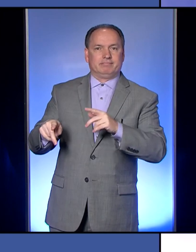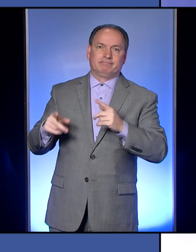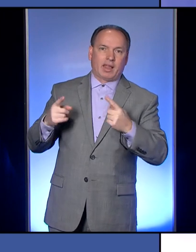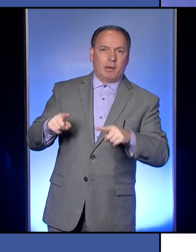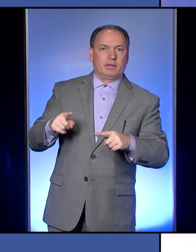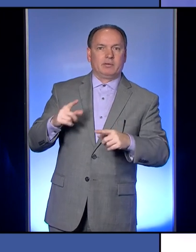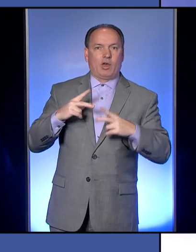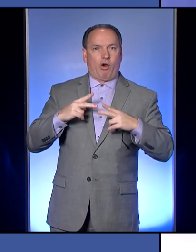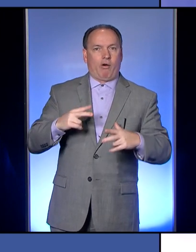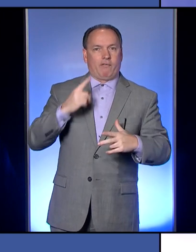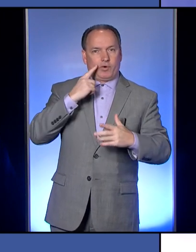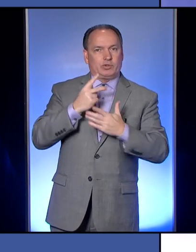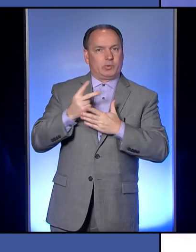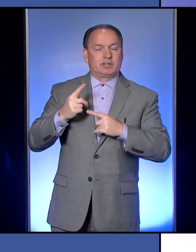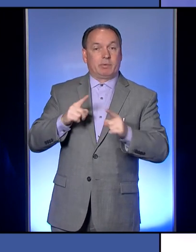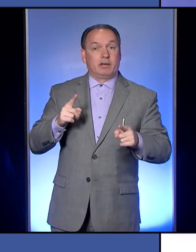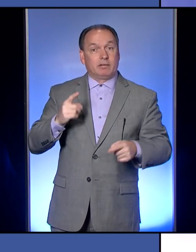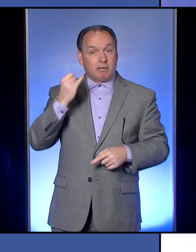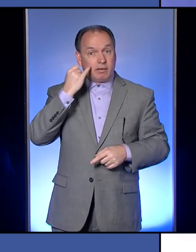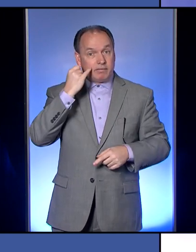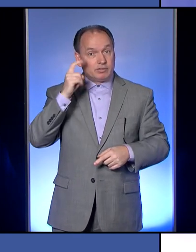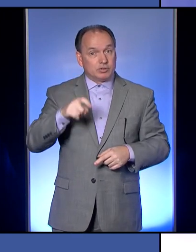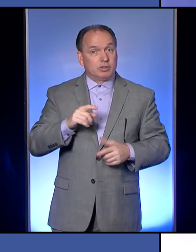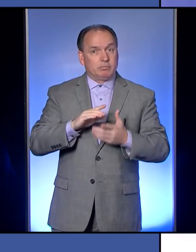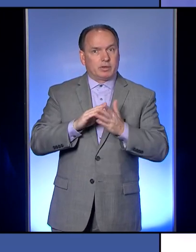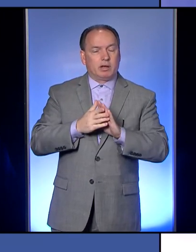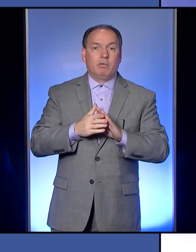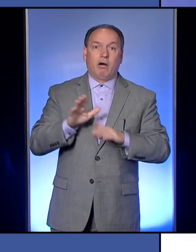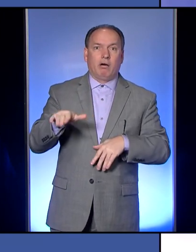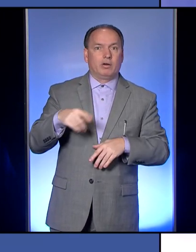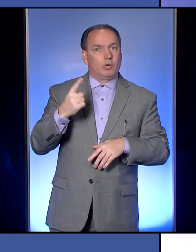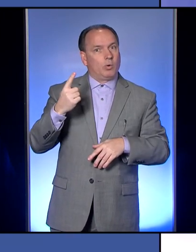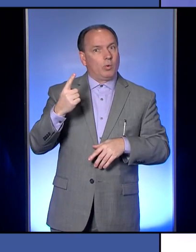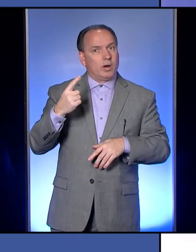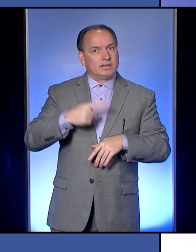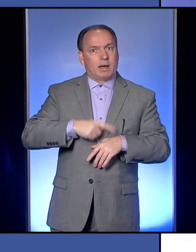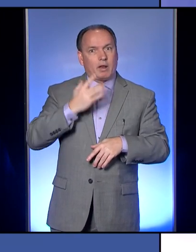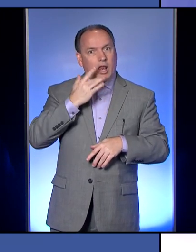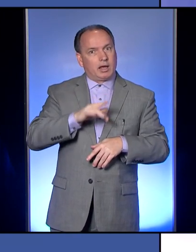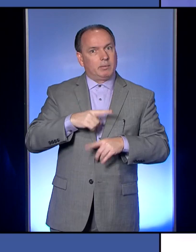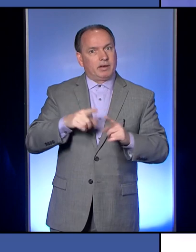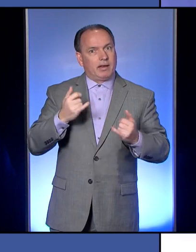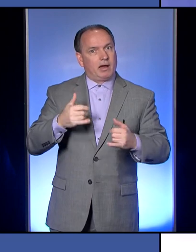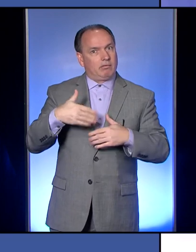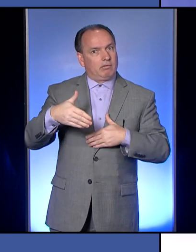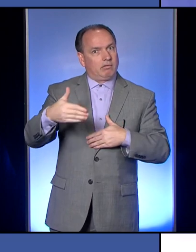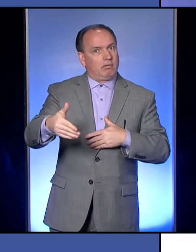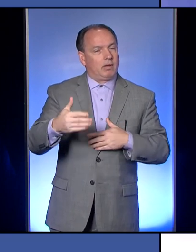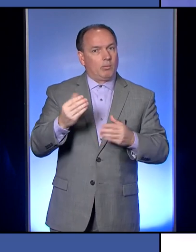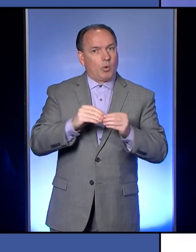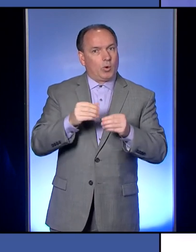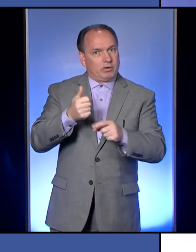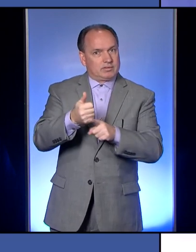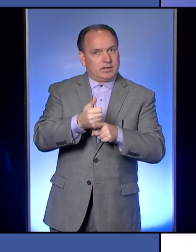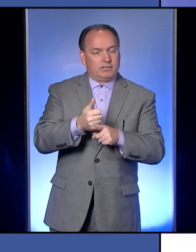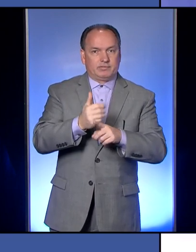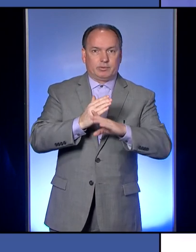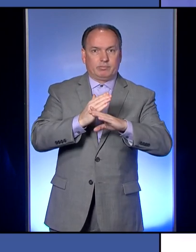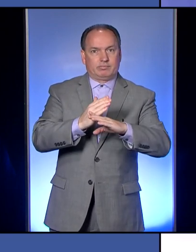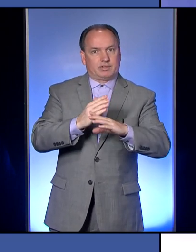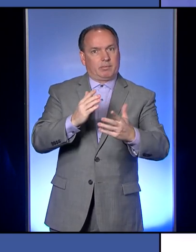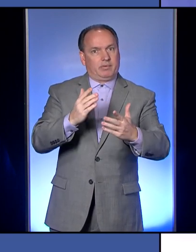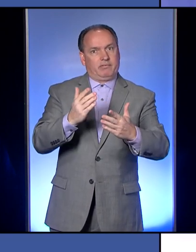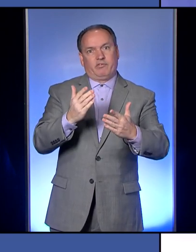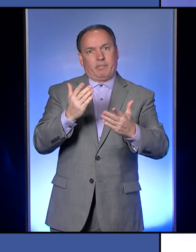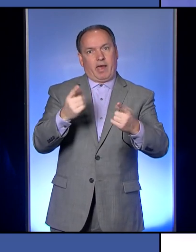last 2 weeks, but should this serve as something of a, hey, you got lucky this time, you should try to do more to stop this from happening